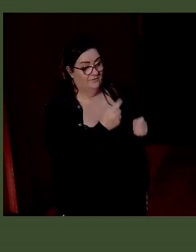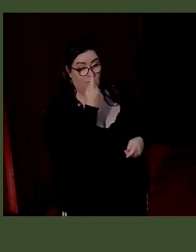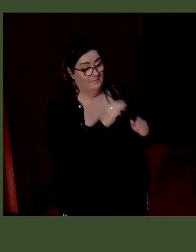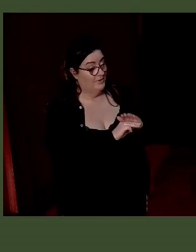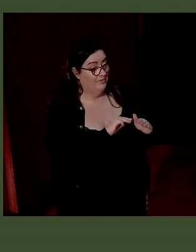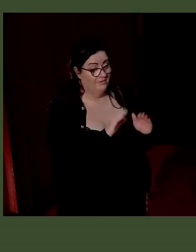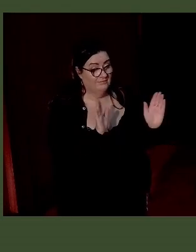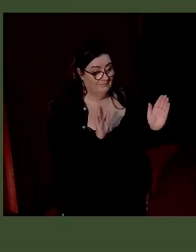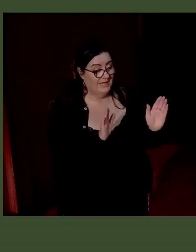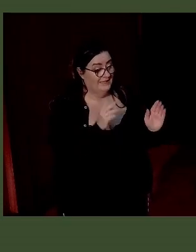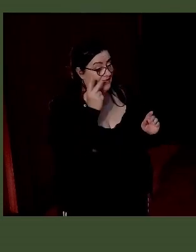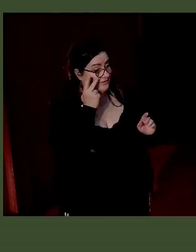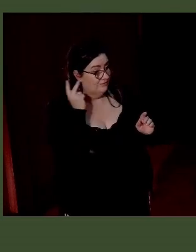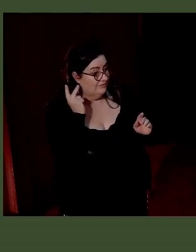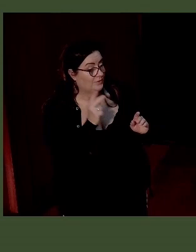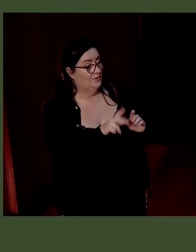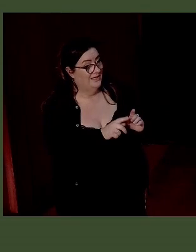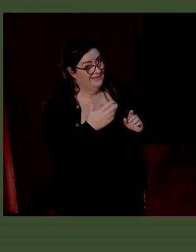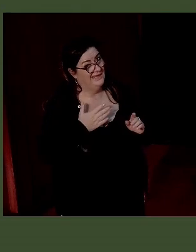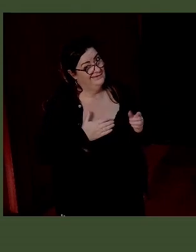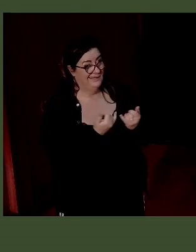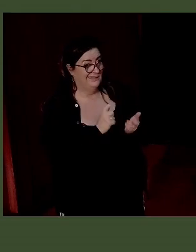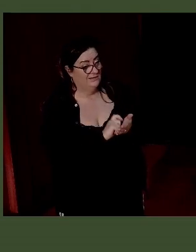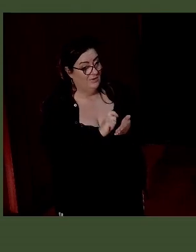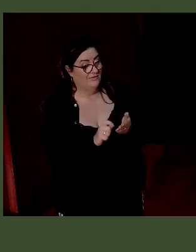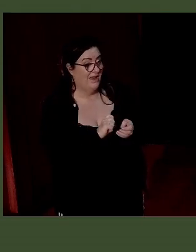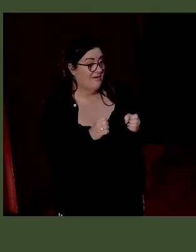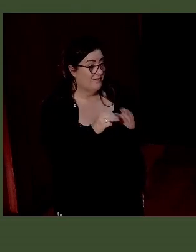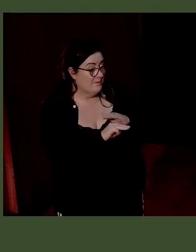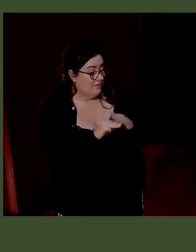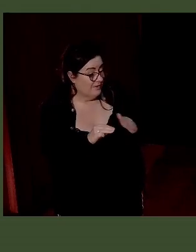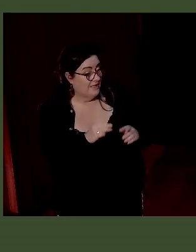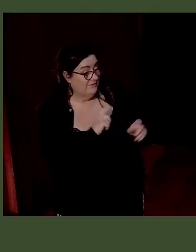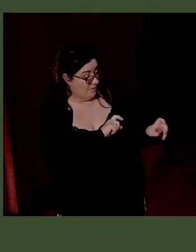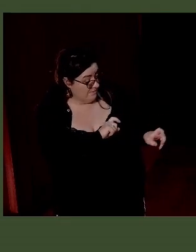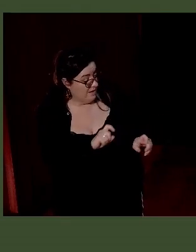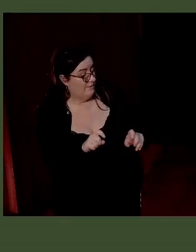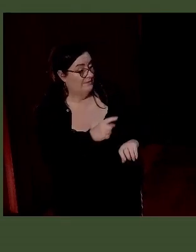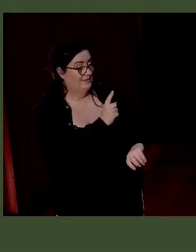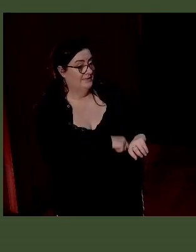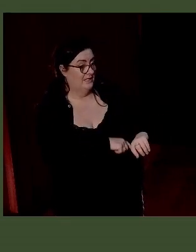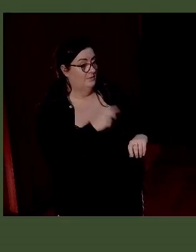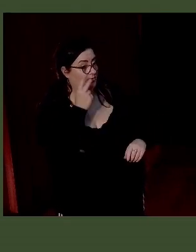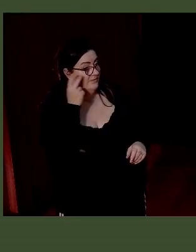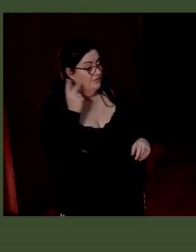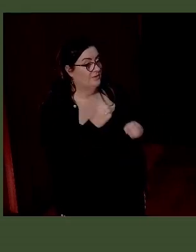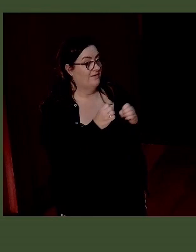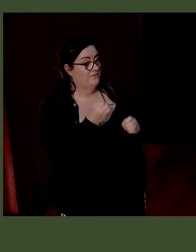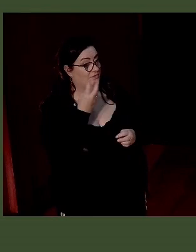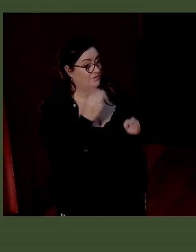for a month and it had to be reviewed and almost reapplied for every month. If you were permanently disabled, you were reviewed